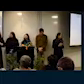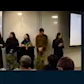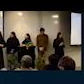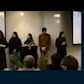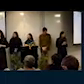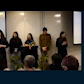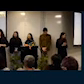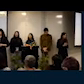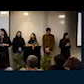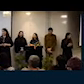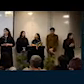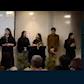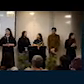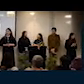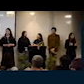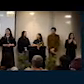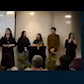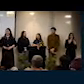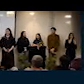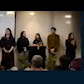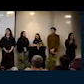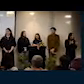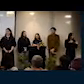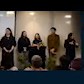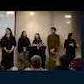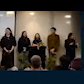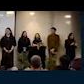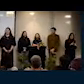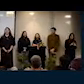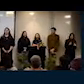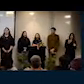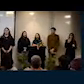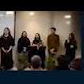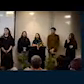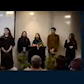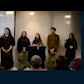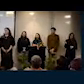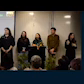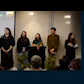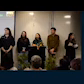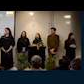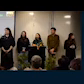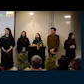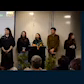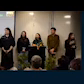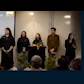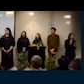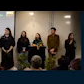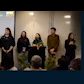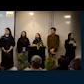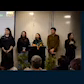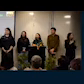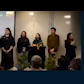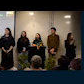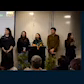Yes, we are at time today, but thank you all for joining us for the talk today, and thank you to our speakers as well. Please stick around for the next